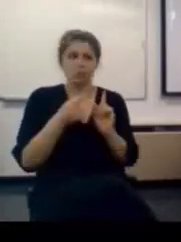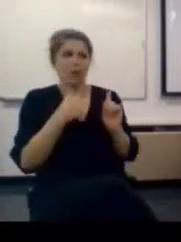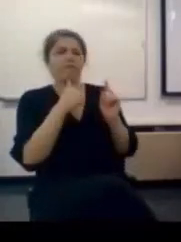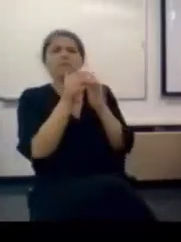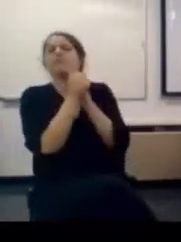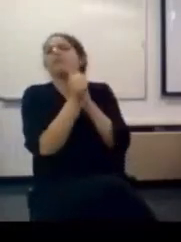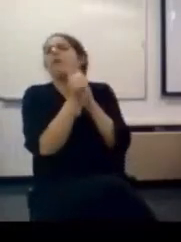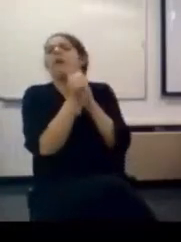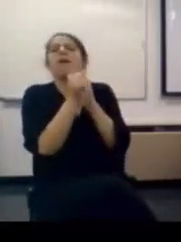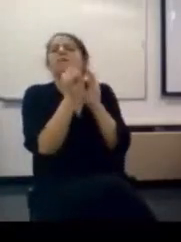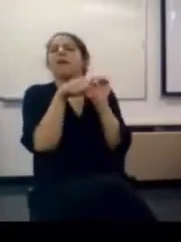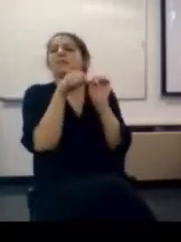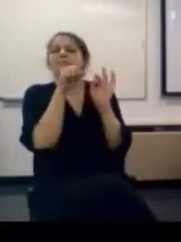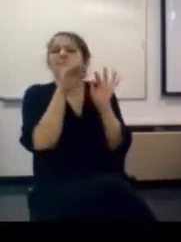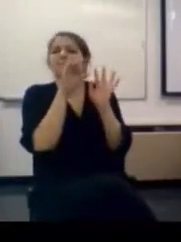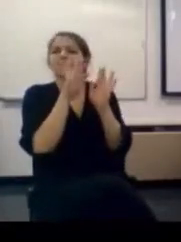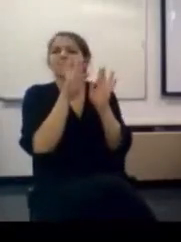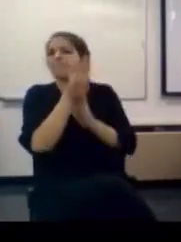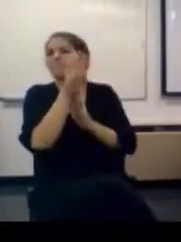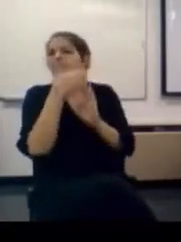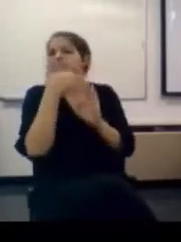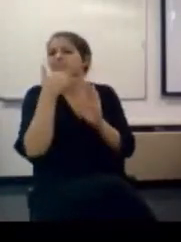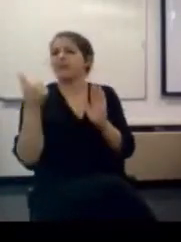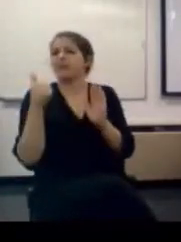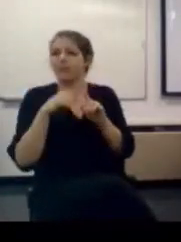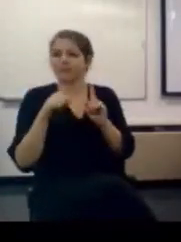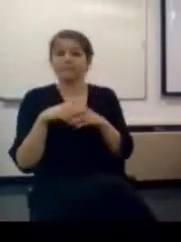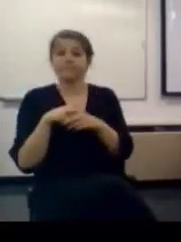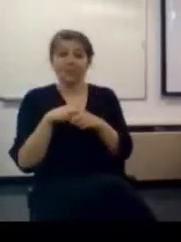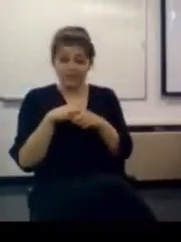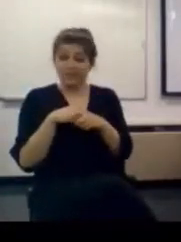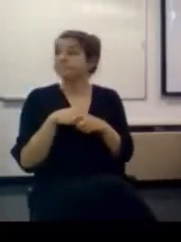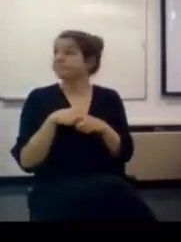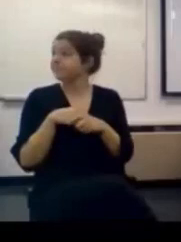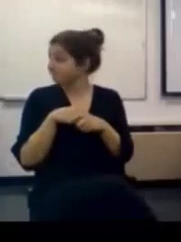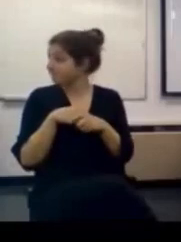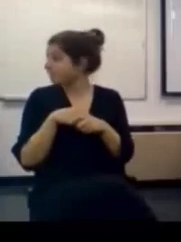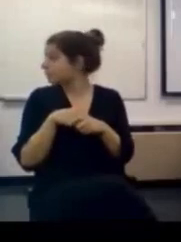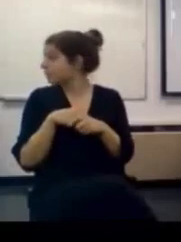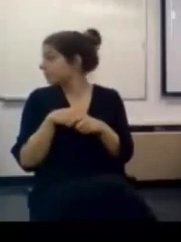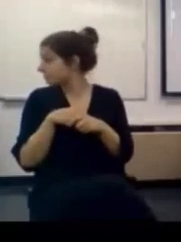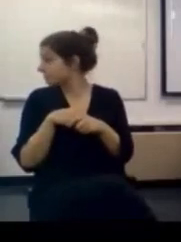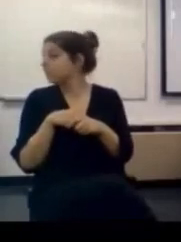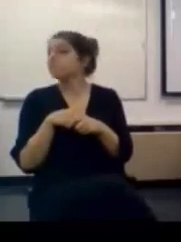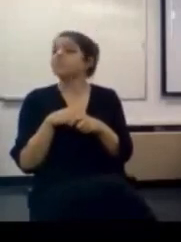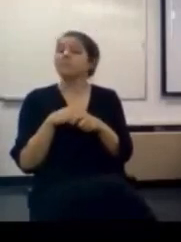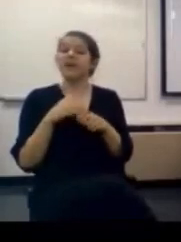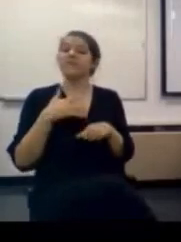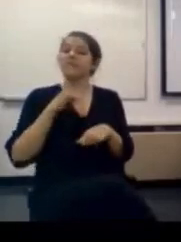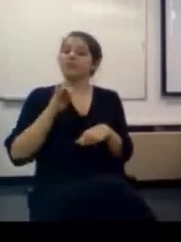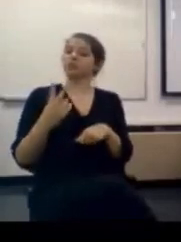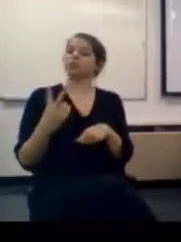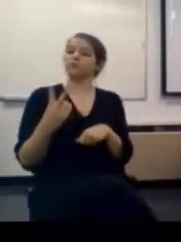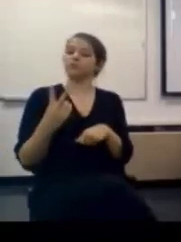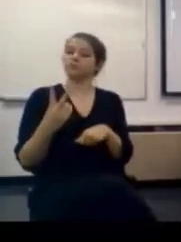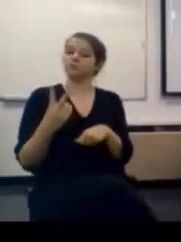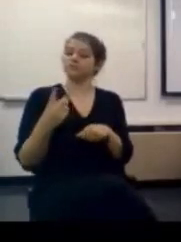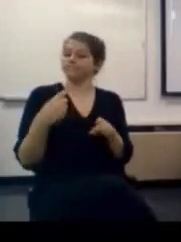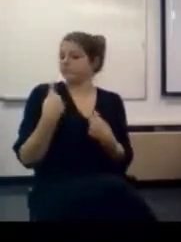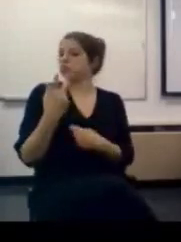without those skill sets that you have. Can you address that a little more? Yeah, I mean, I felt that at